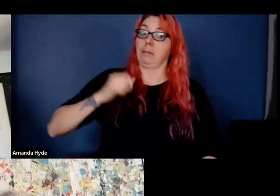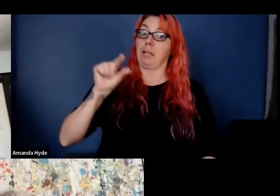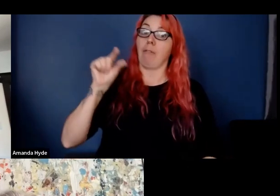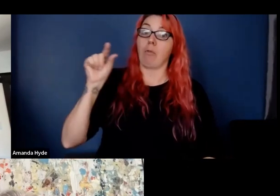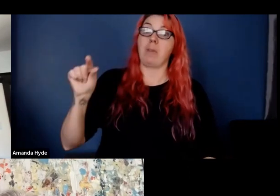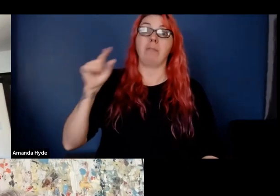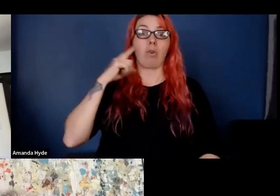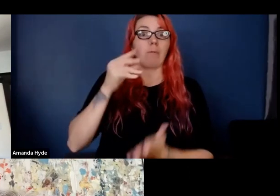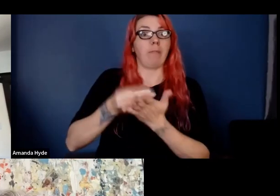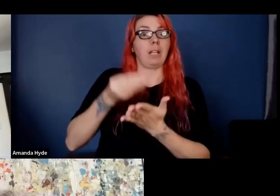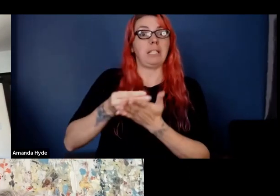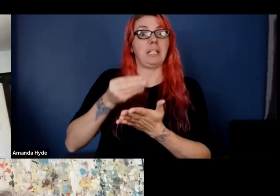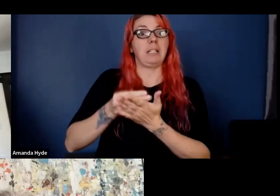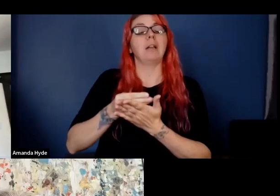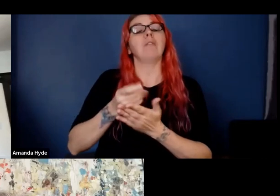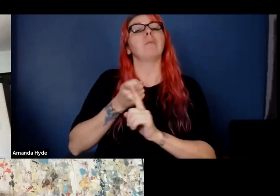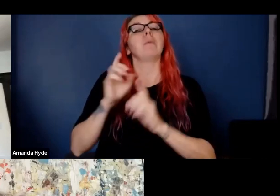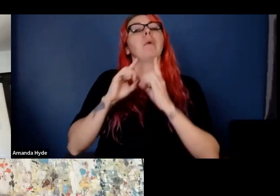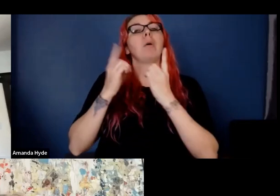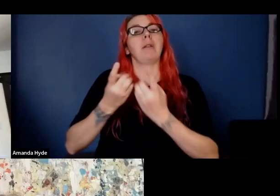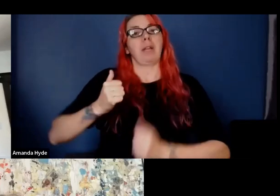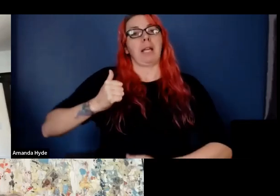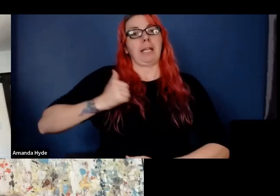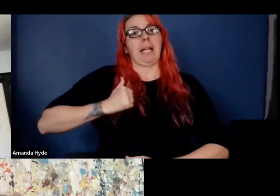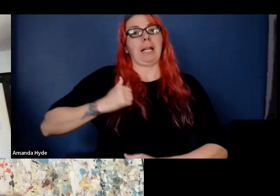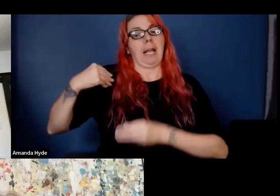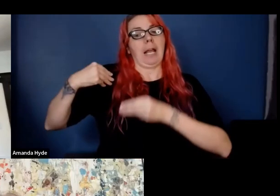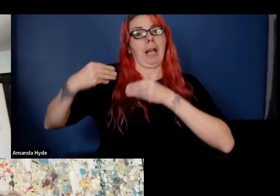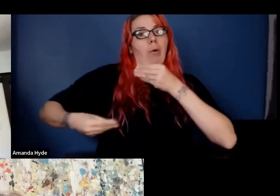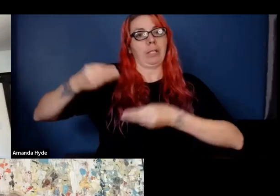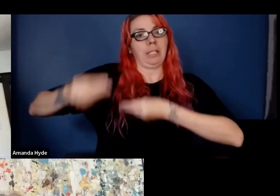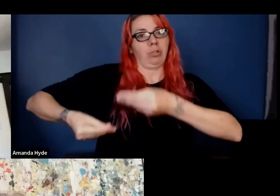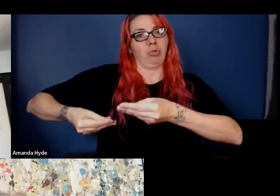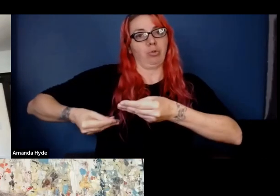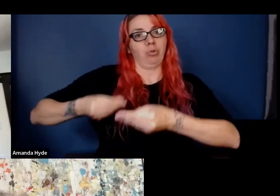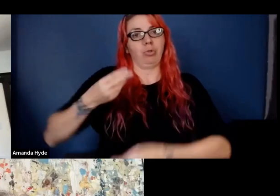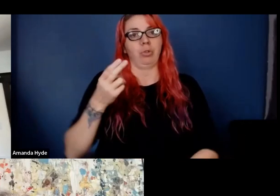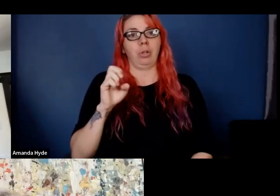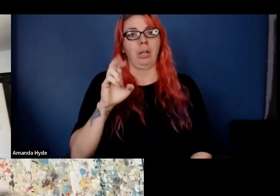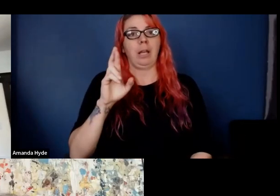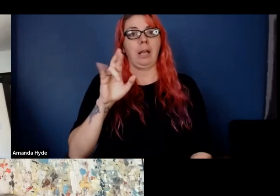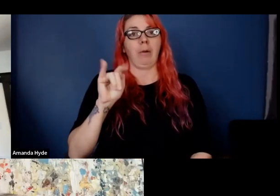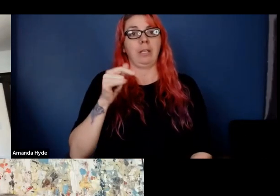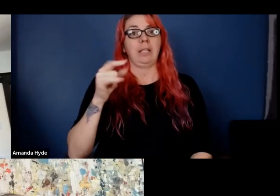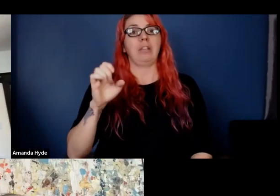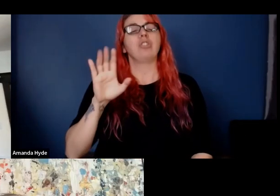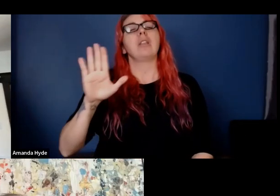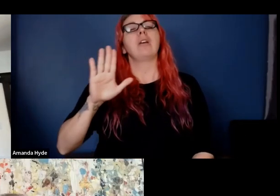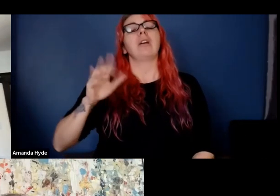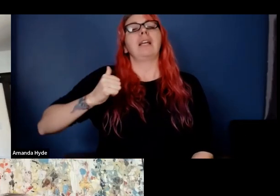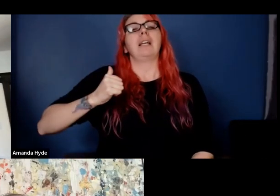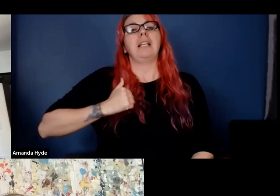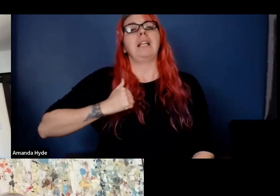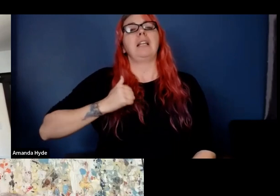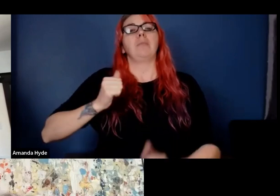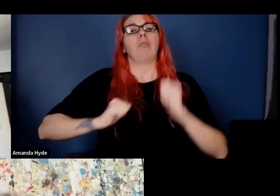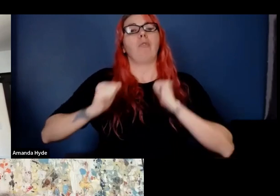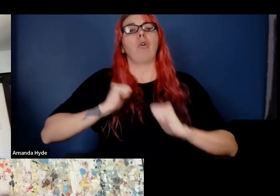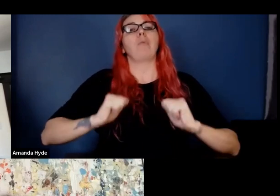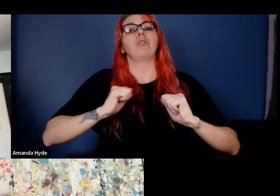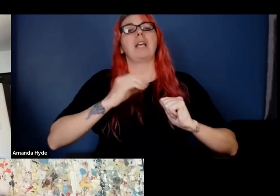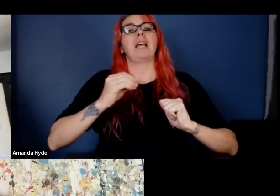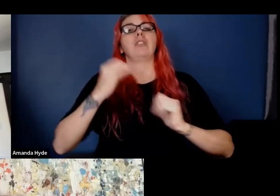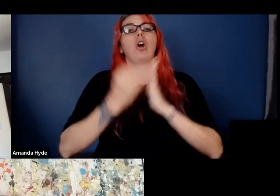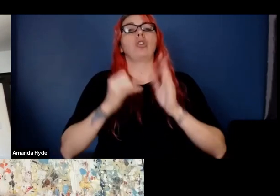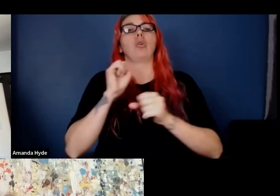the Department of Canadian Heritage as part of their Canada Performing Arts Workers Resilience Fund. We're going